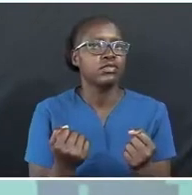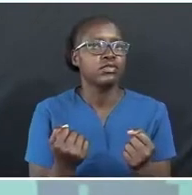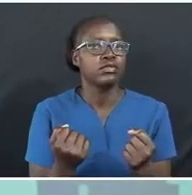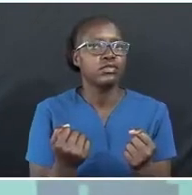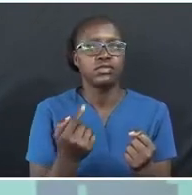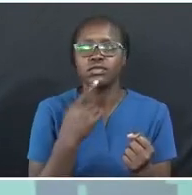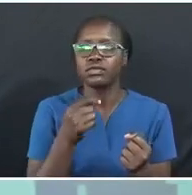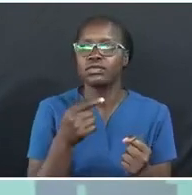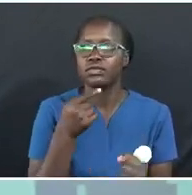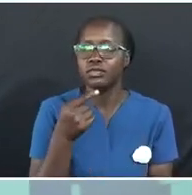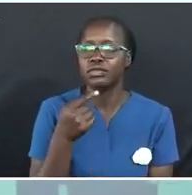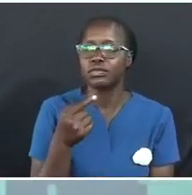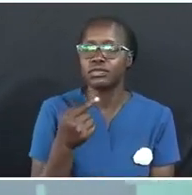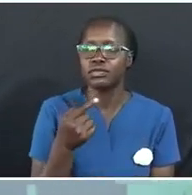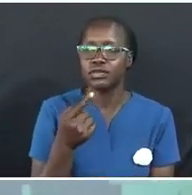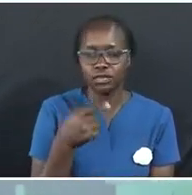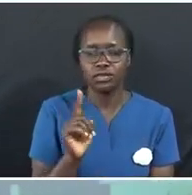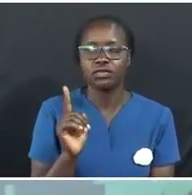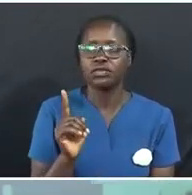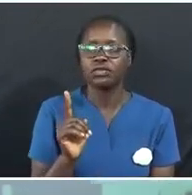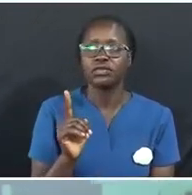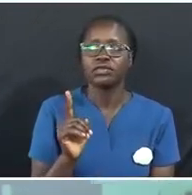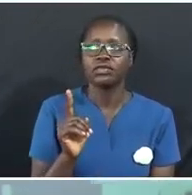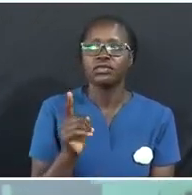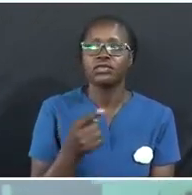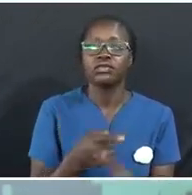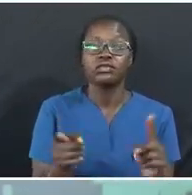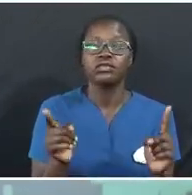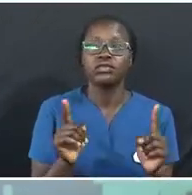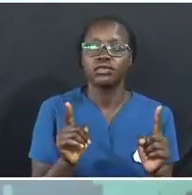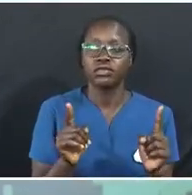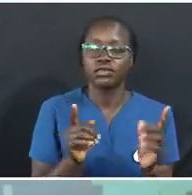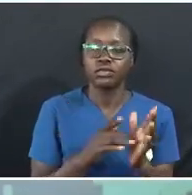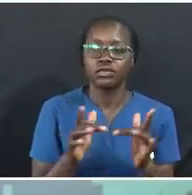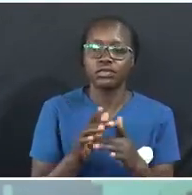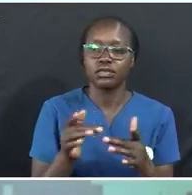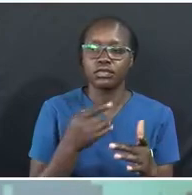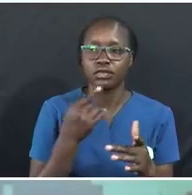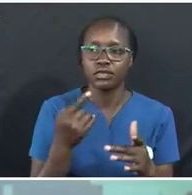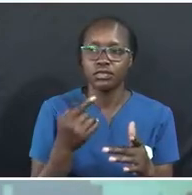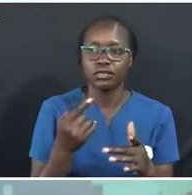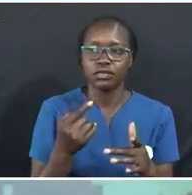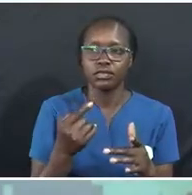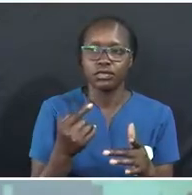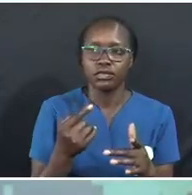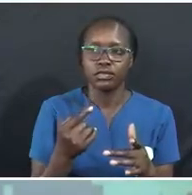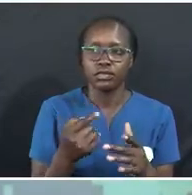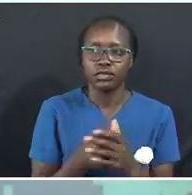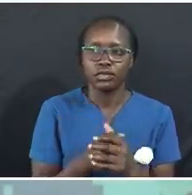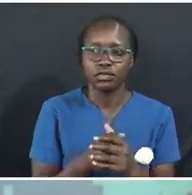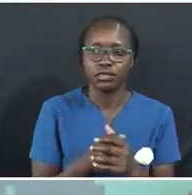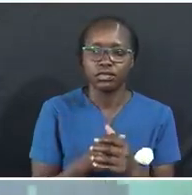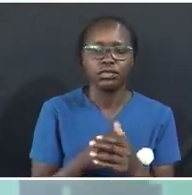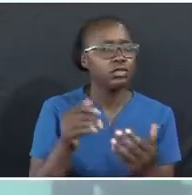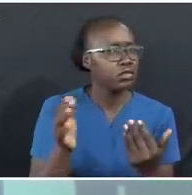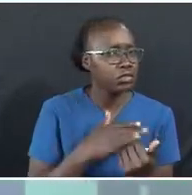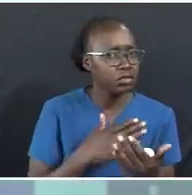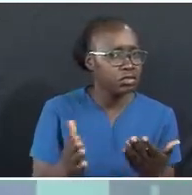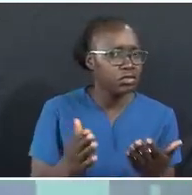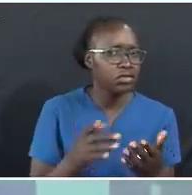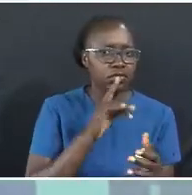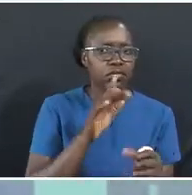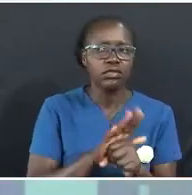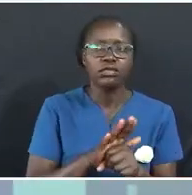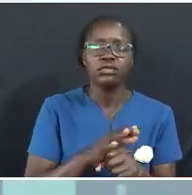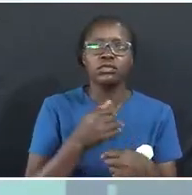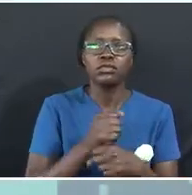So he says, all right. But the Bible says, and Jesus says, it doesn't matter how many promises